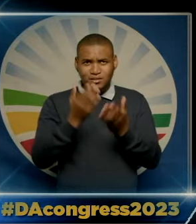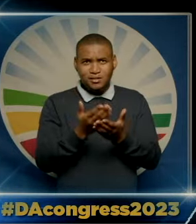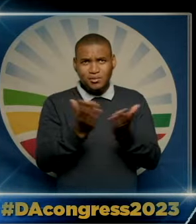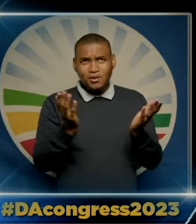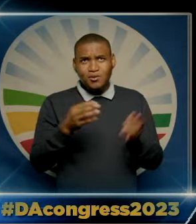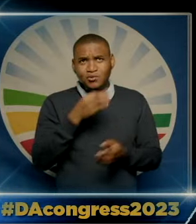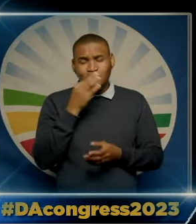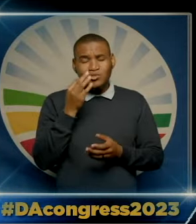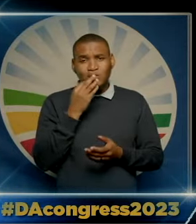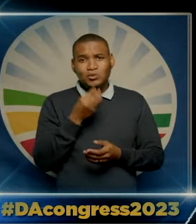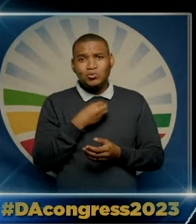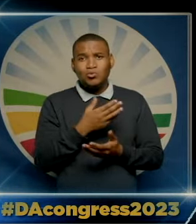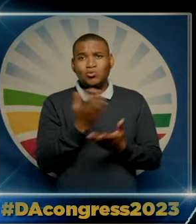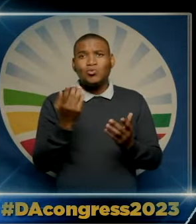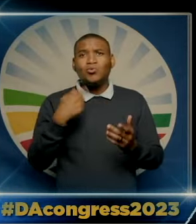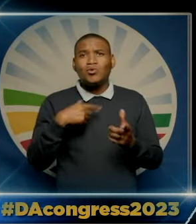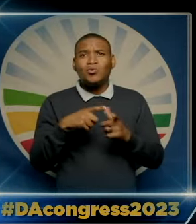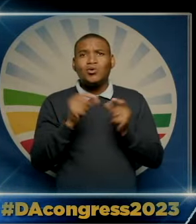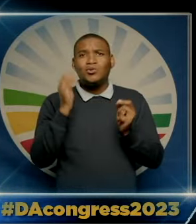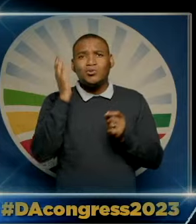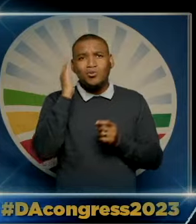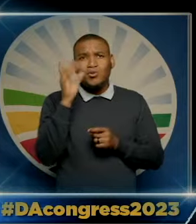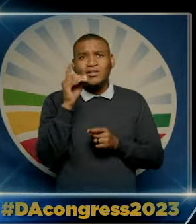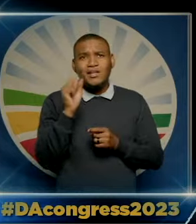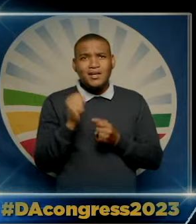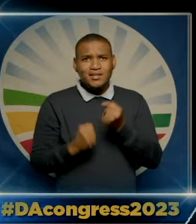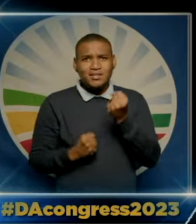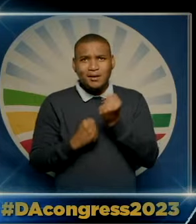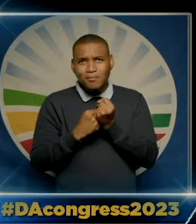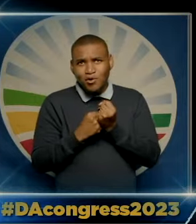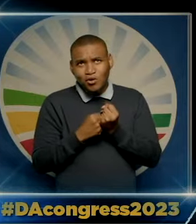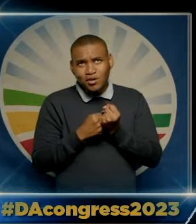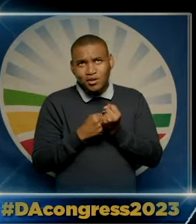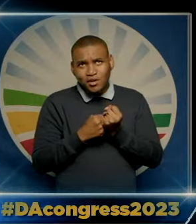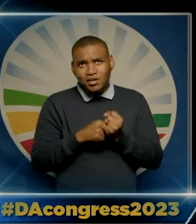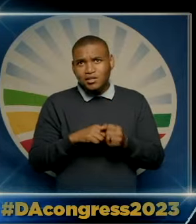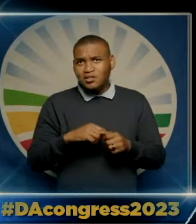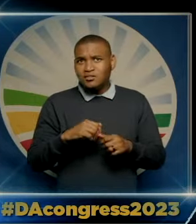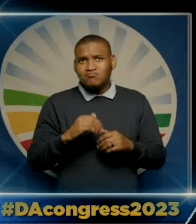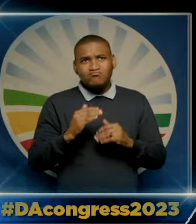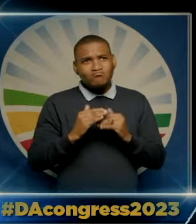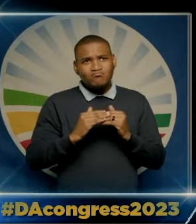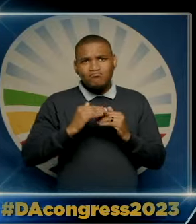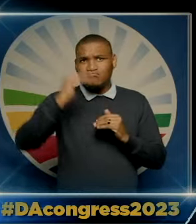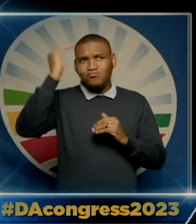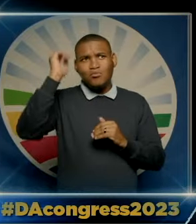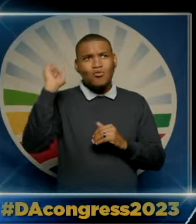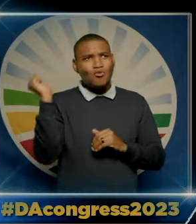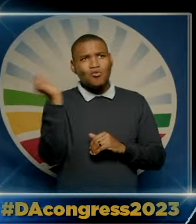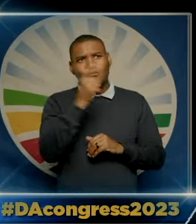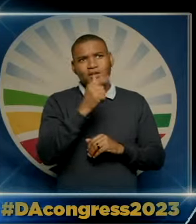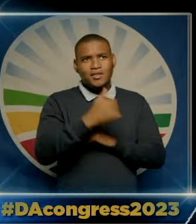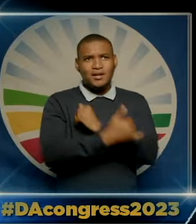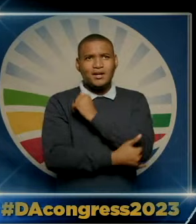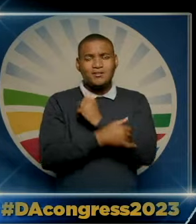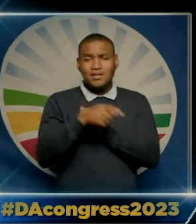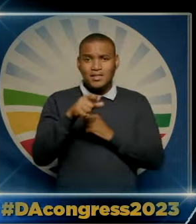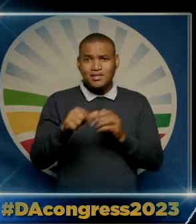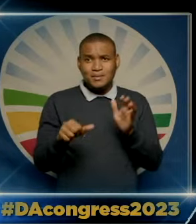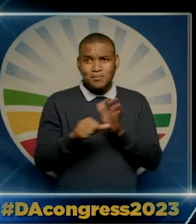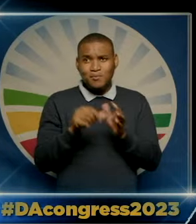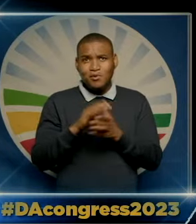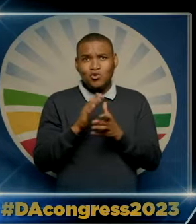want to say to you, we already know that the DA support is at an all-time high all over the country. This is important